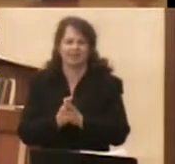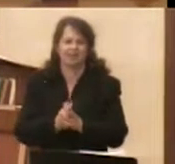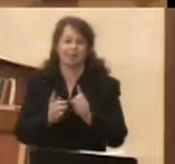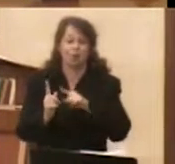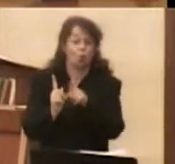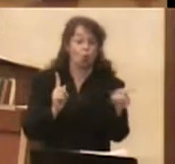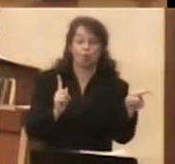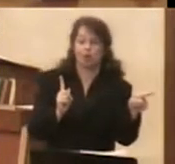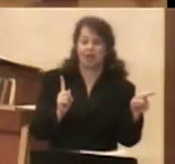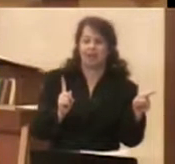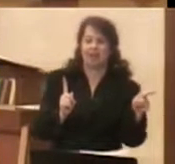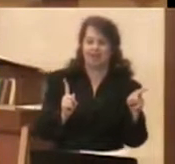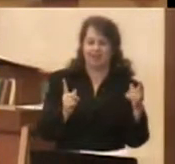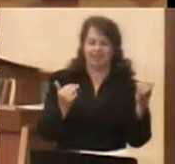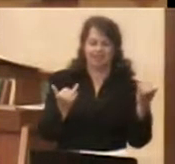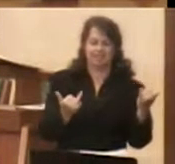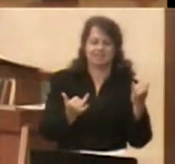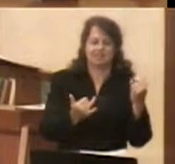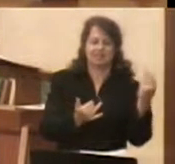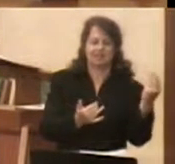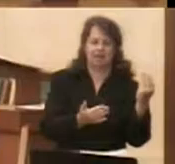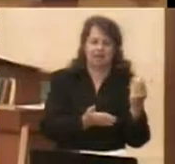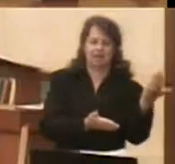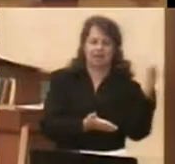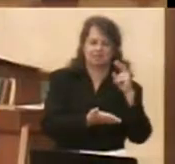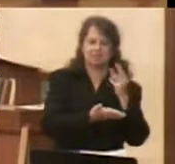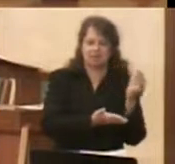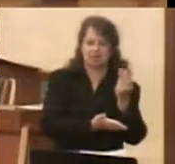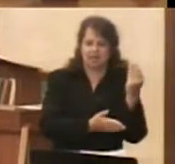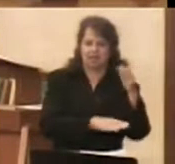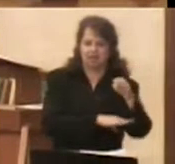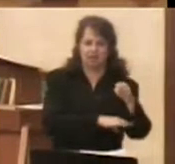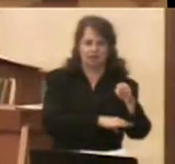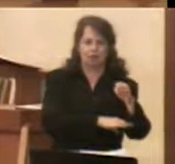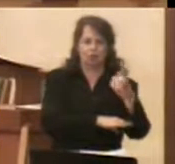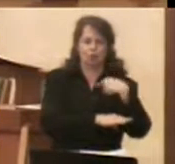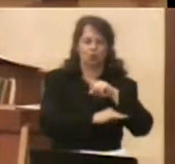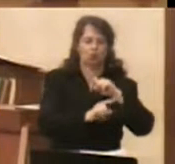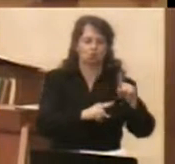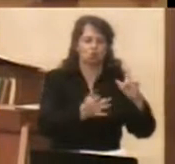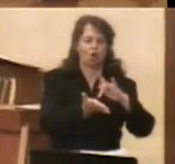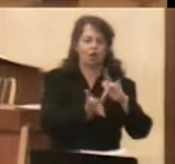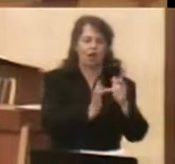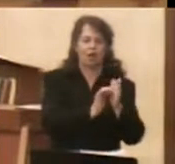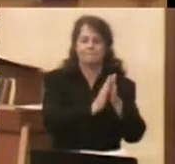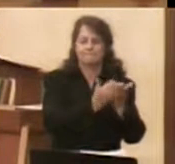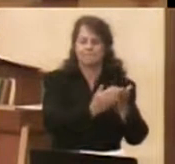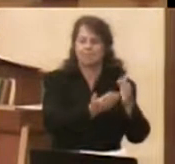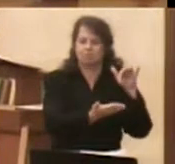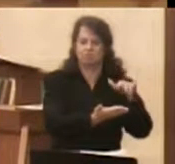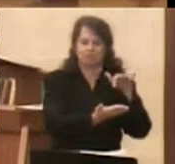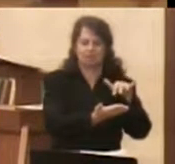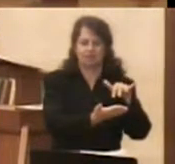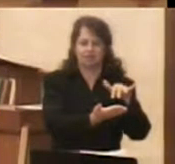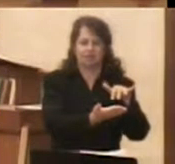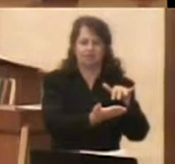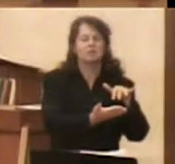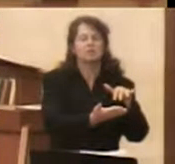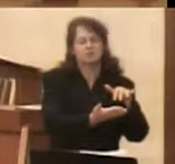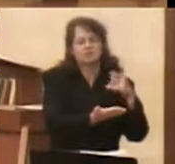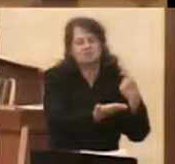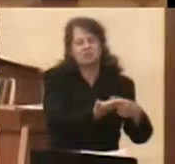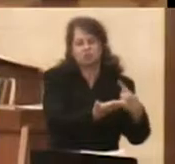ministry group gathered again, our outreach group, and we went into our Bible study, which was centered around the beginning of